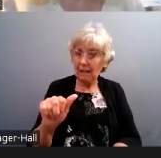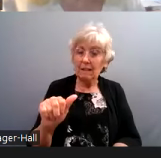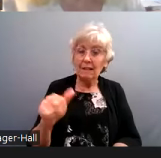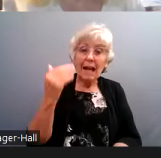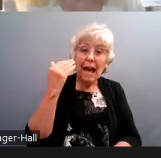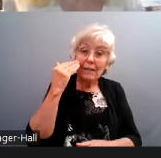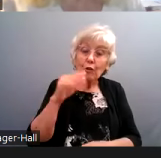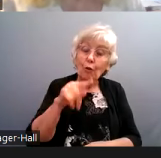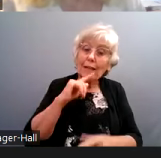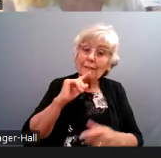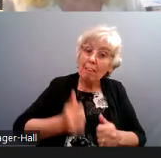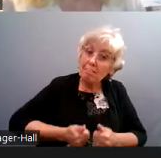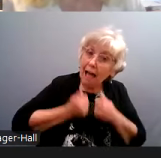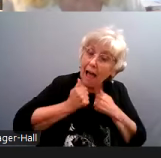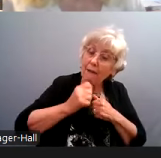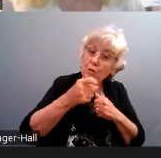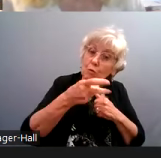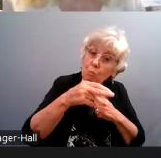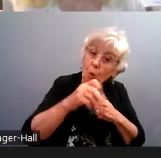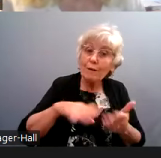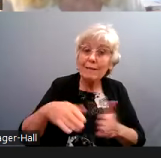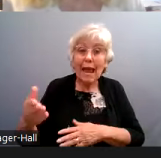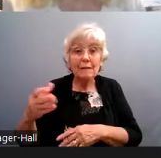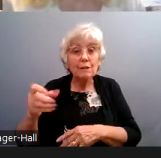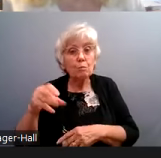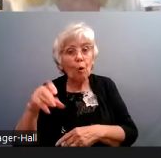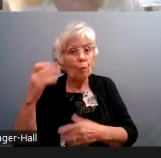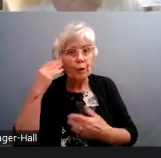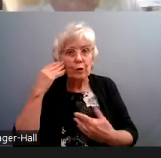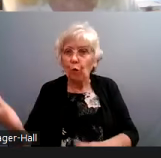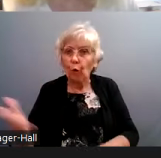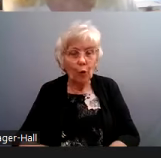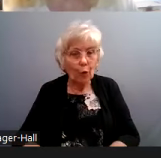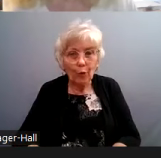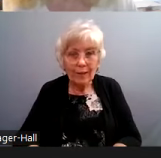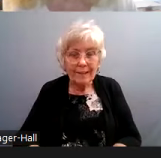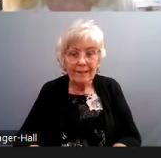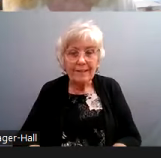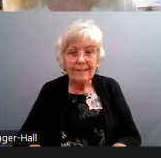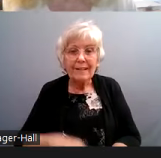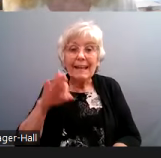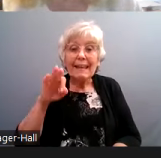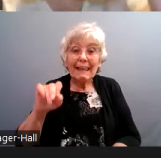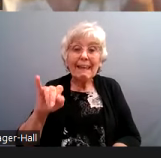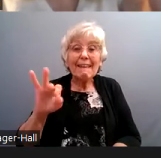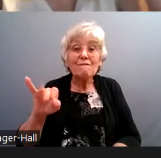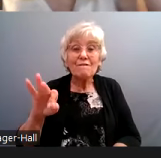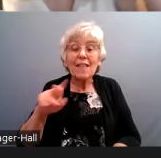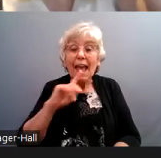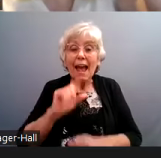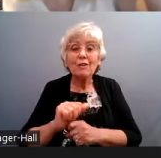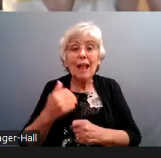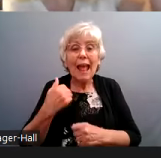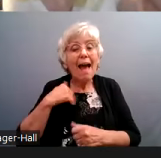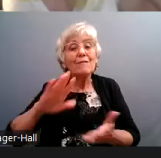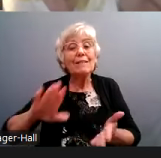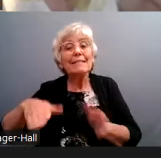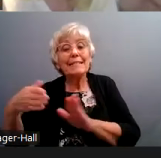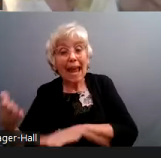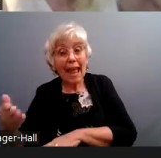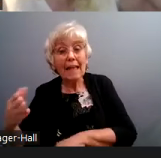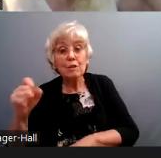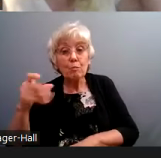live spore or if it's a dead spore. So if there are any dead spores that are on them,